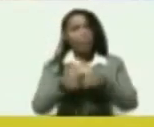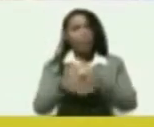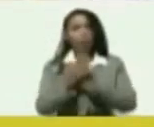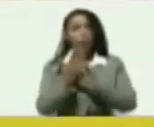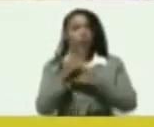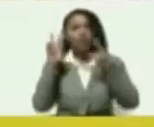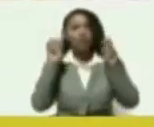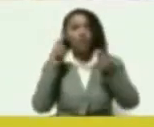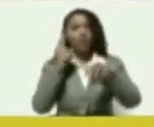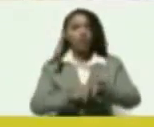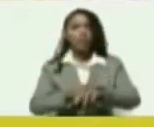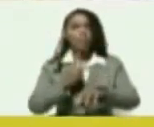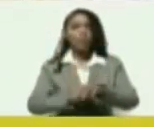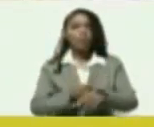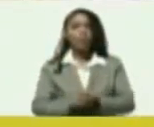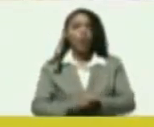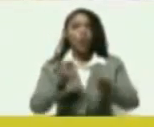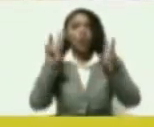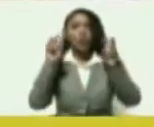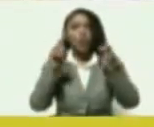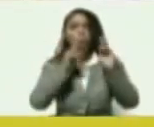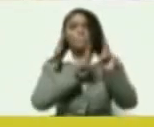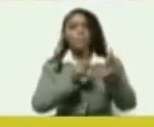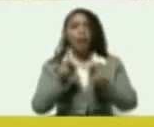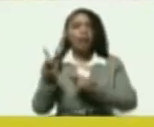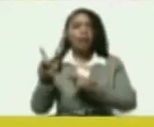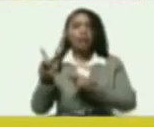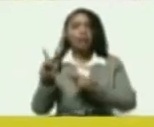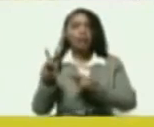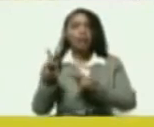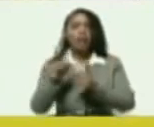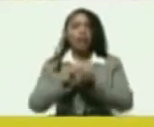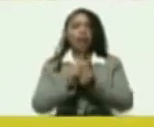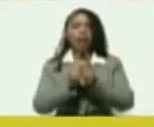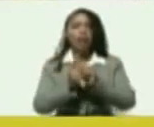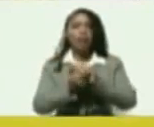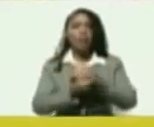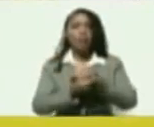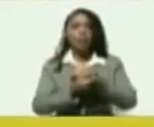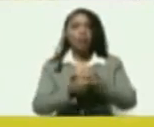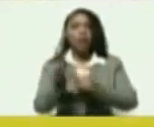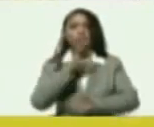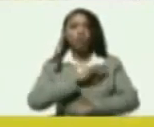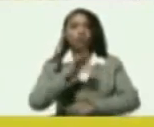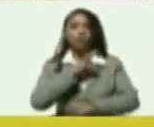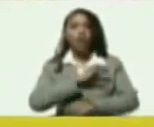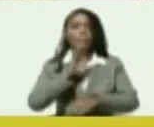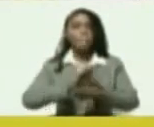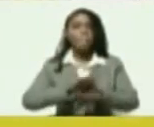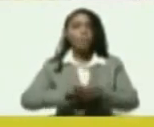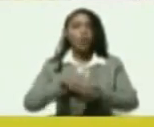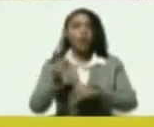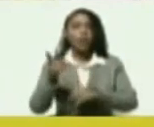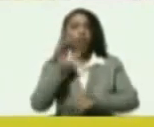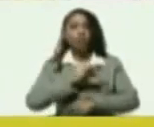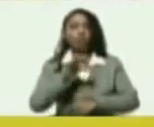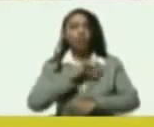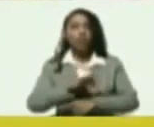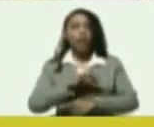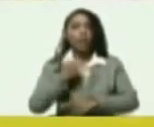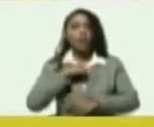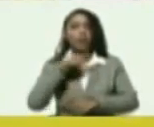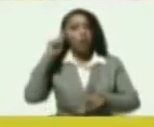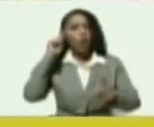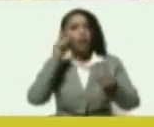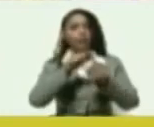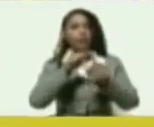working in the early morning, a new stage, a new plan de transición of transition al socialismo, to porque socialism, el socialismo es nuestra meta histórica.